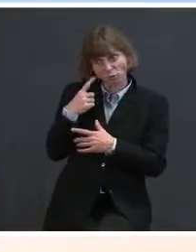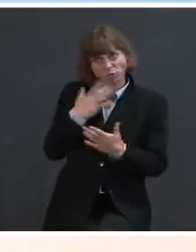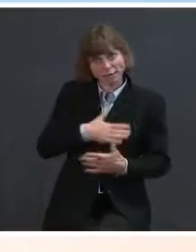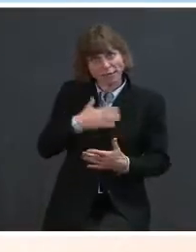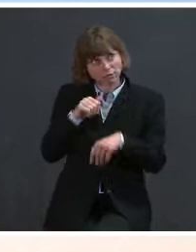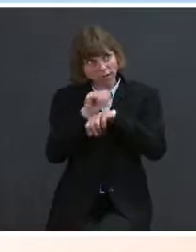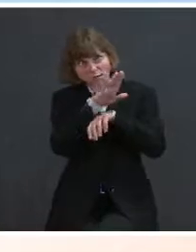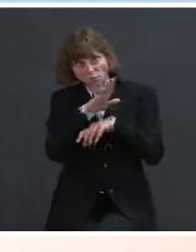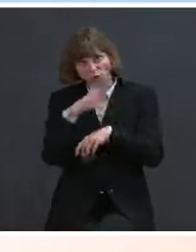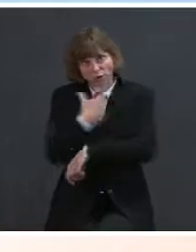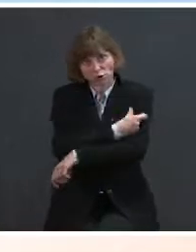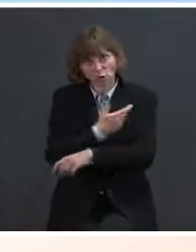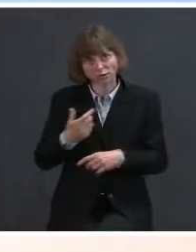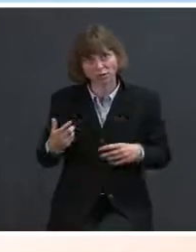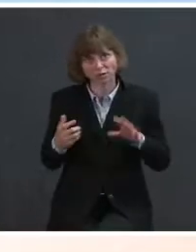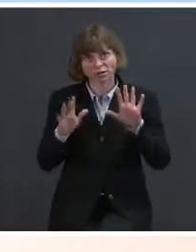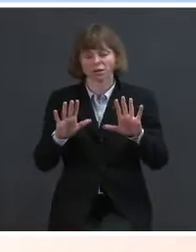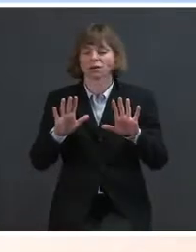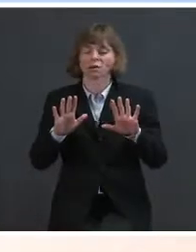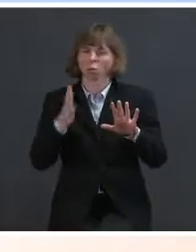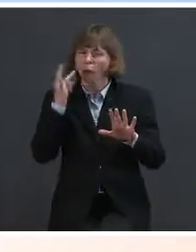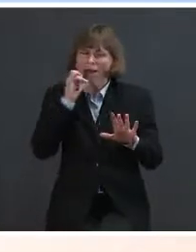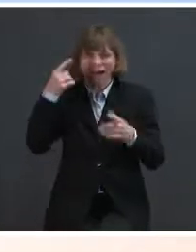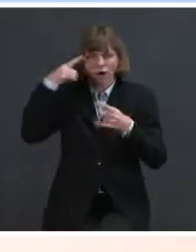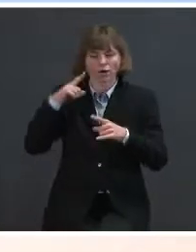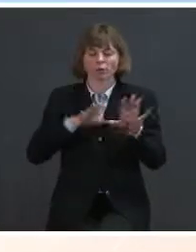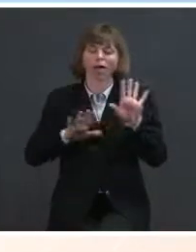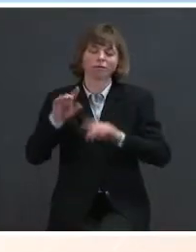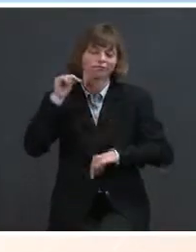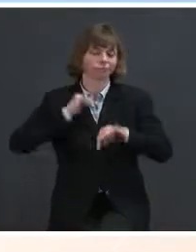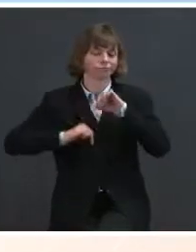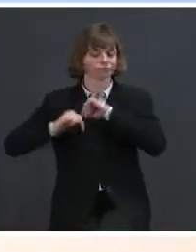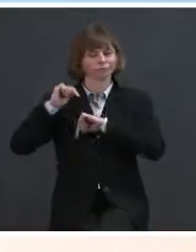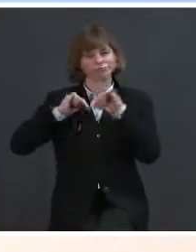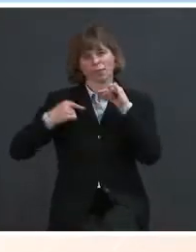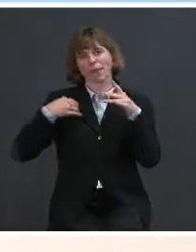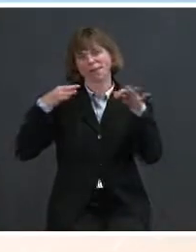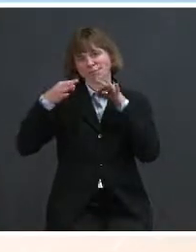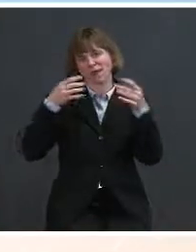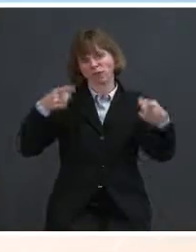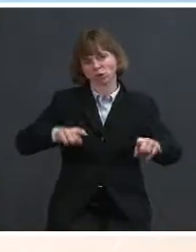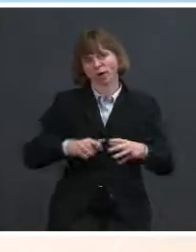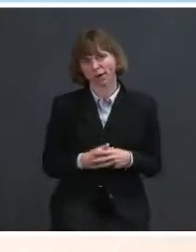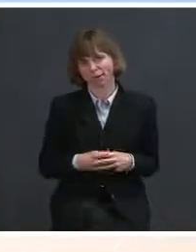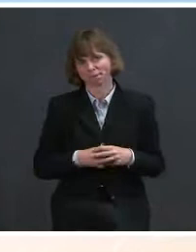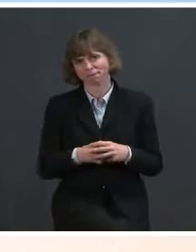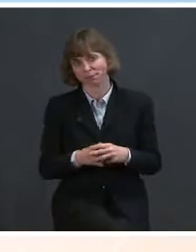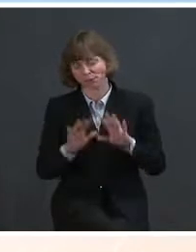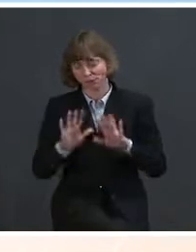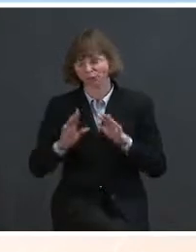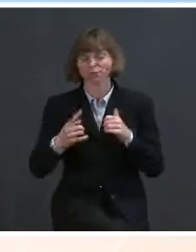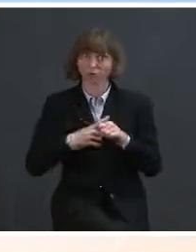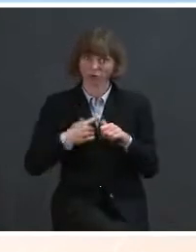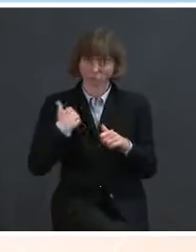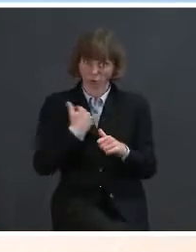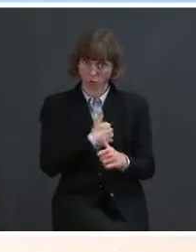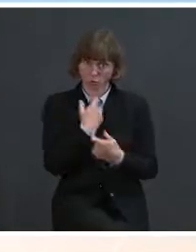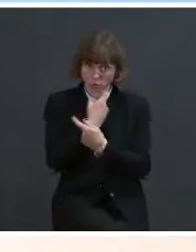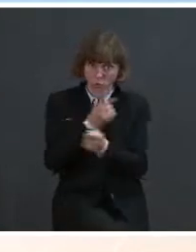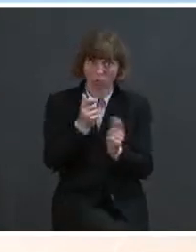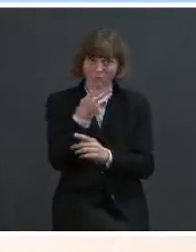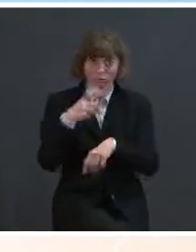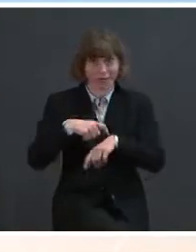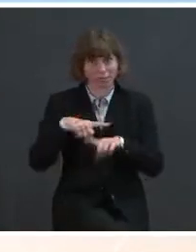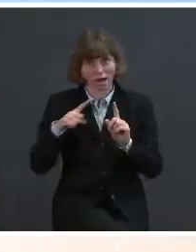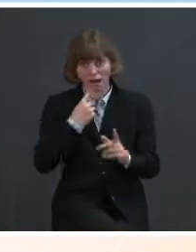agreed? Well, let me just take a step back here and explain kind of what's going on here. First, as we've stated a few times, but worth restating,